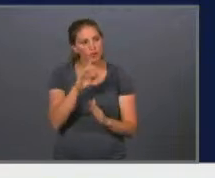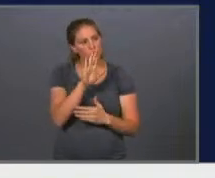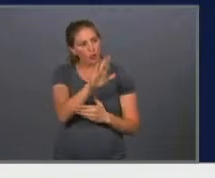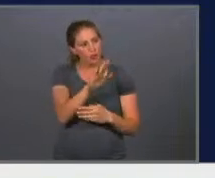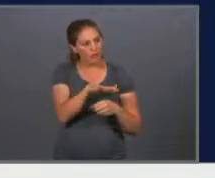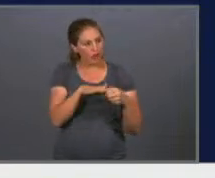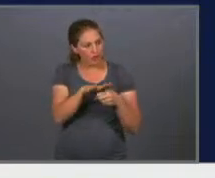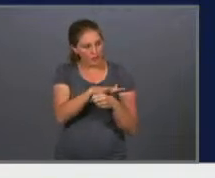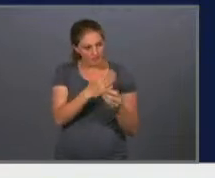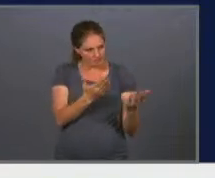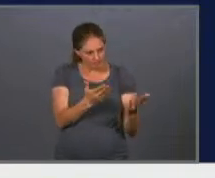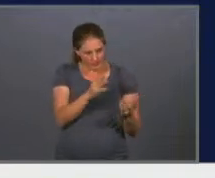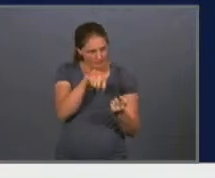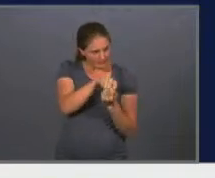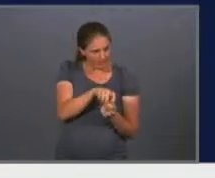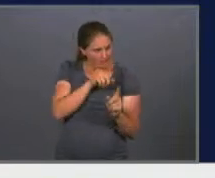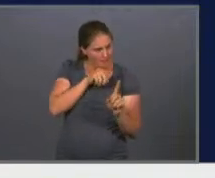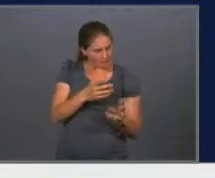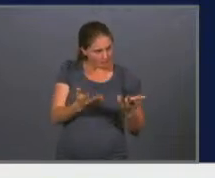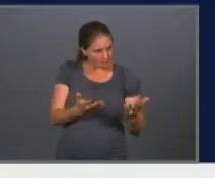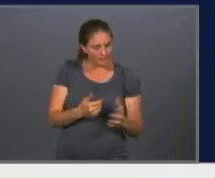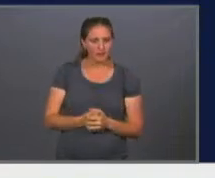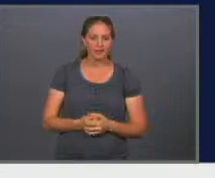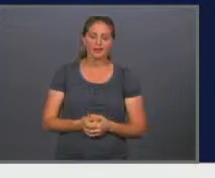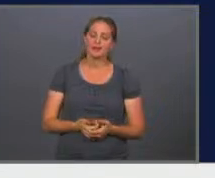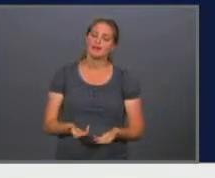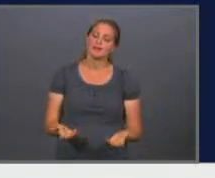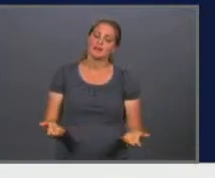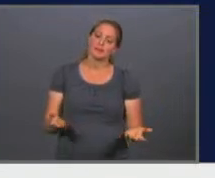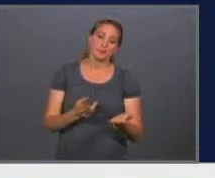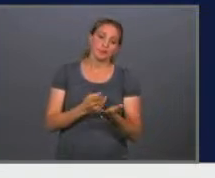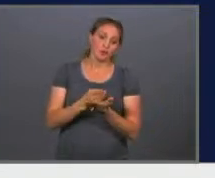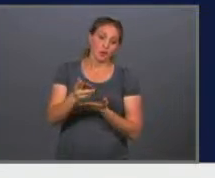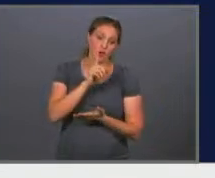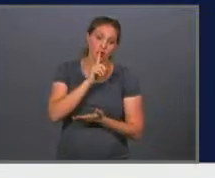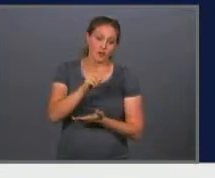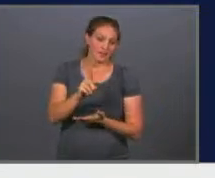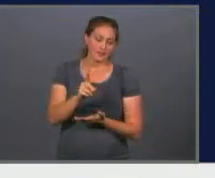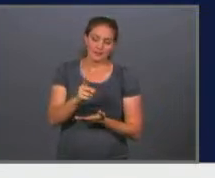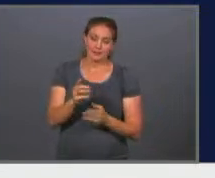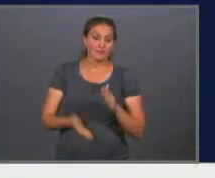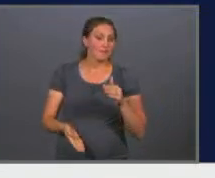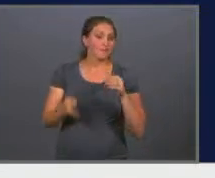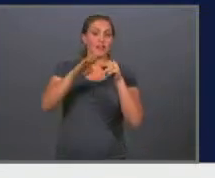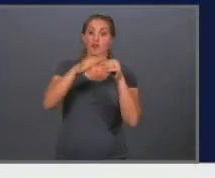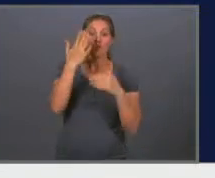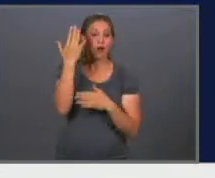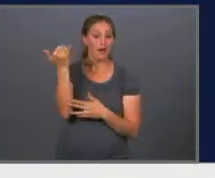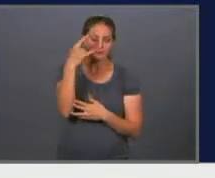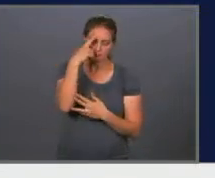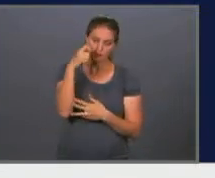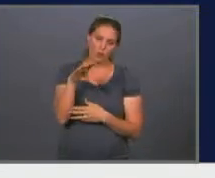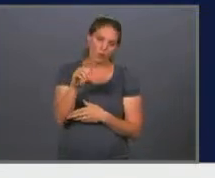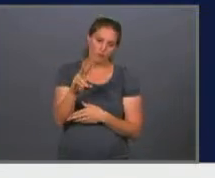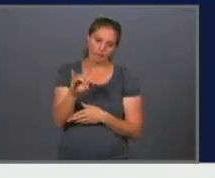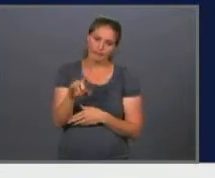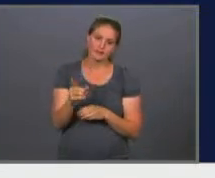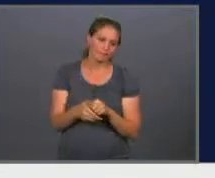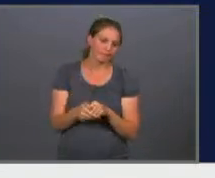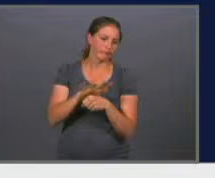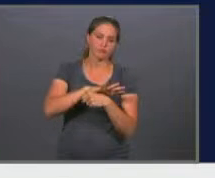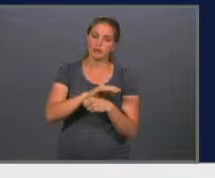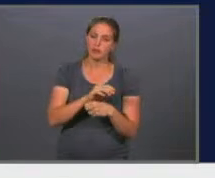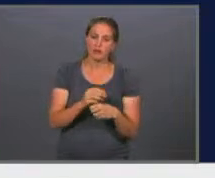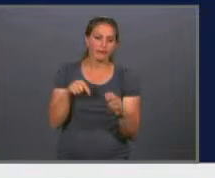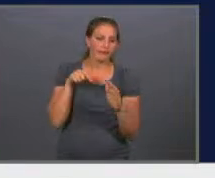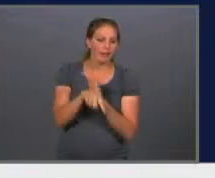area? The truth is a lot of the inflation is due to COVID. It killed 1 million people